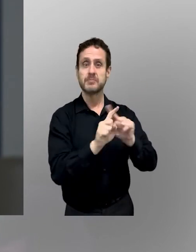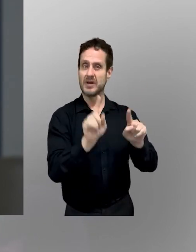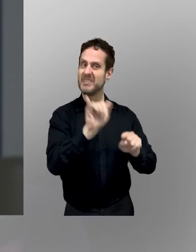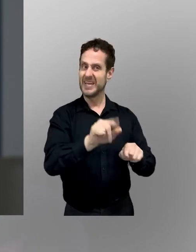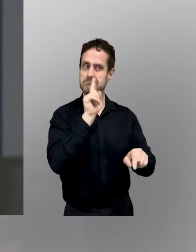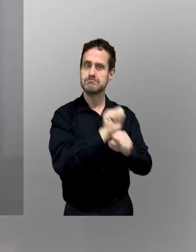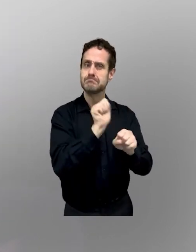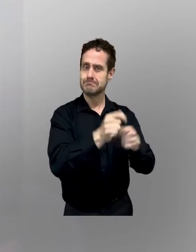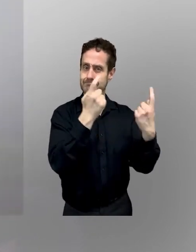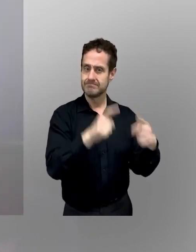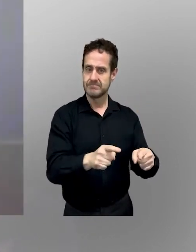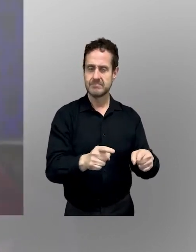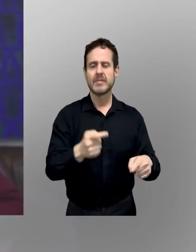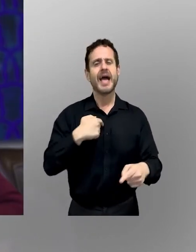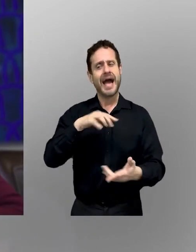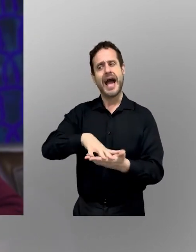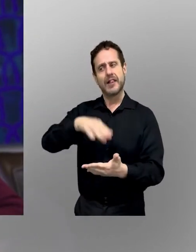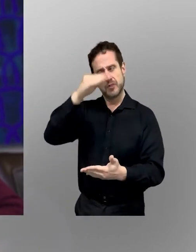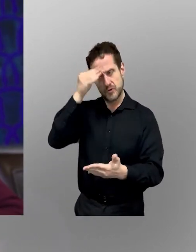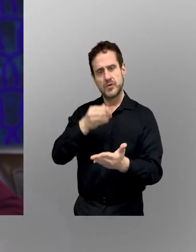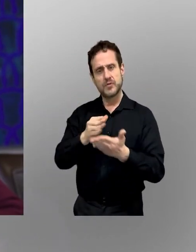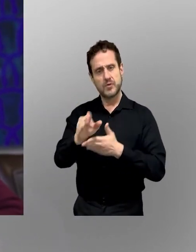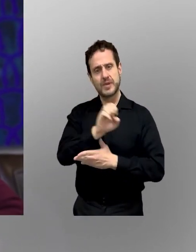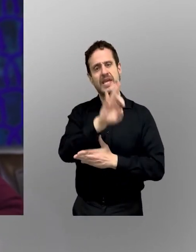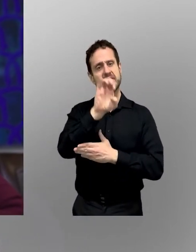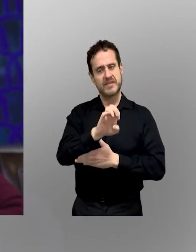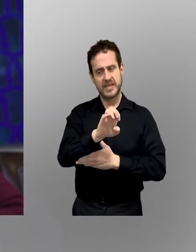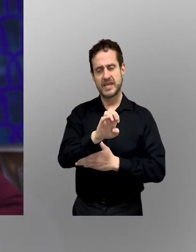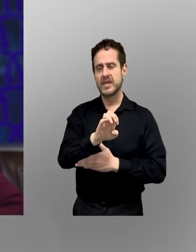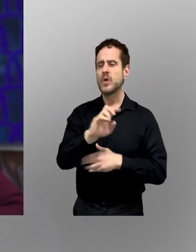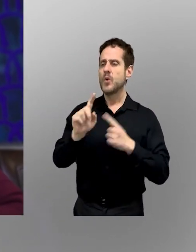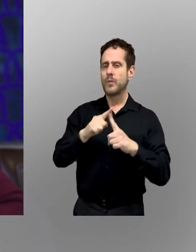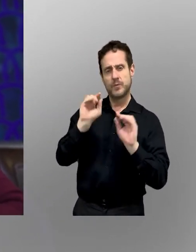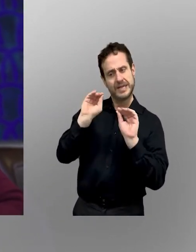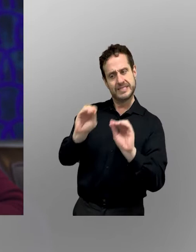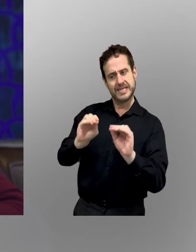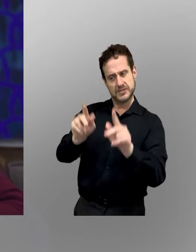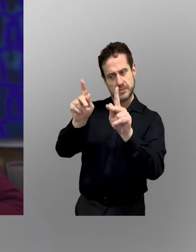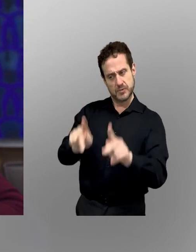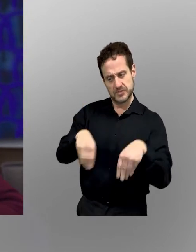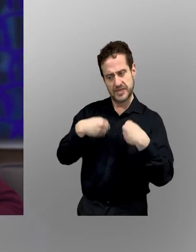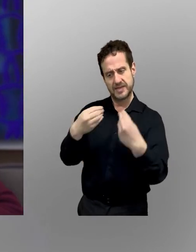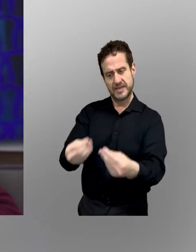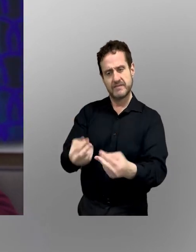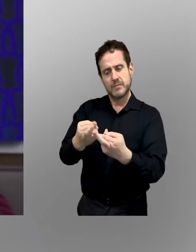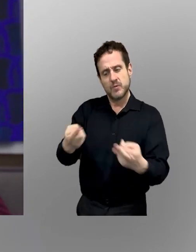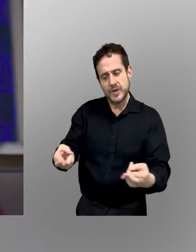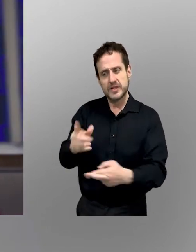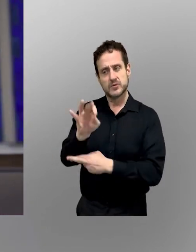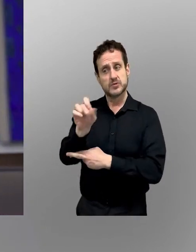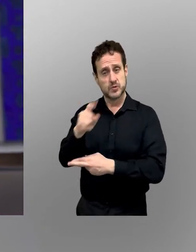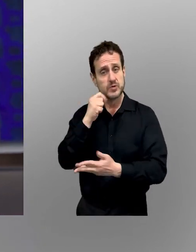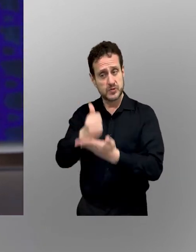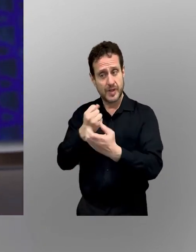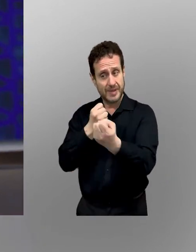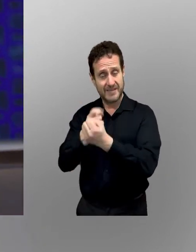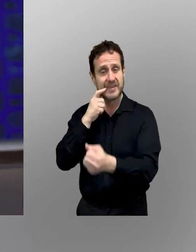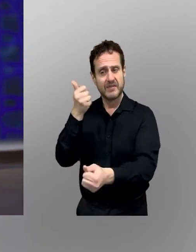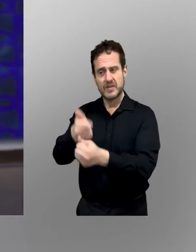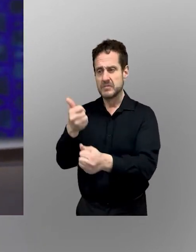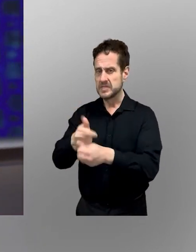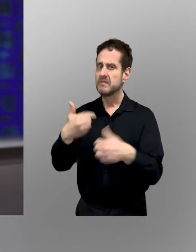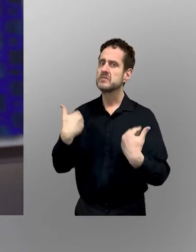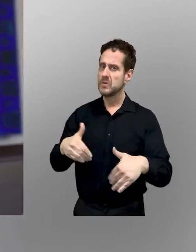that occurred. A big part of what I learned at Equip was how powerful it can be when you can teach someone and provide them with the tools